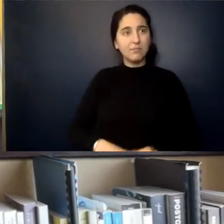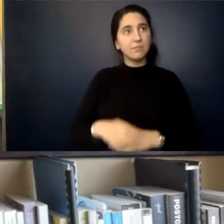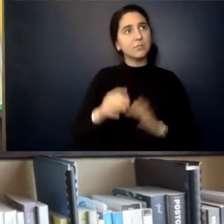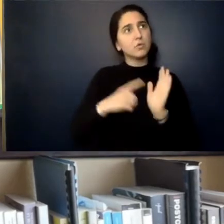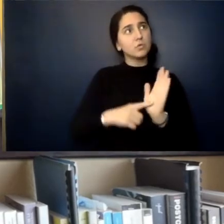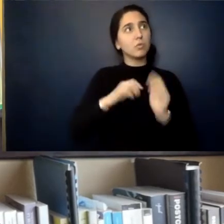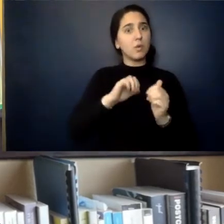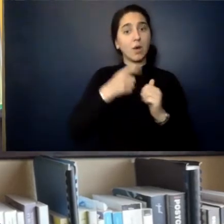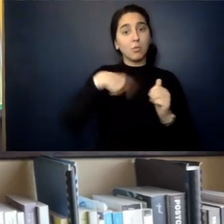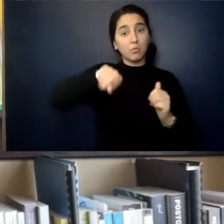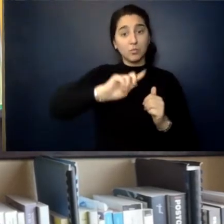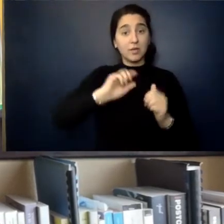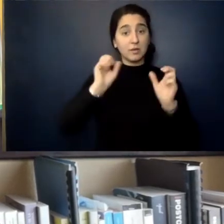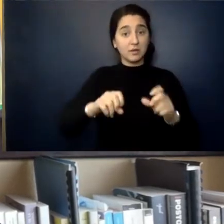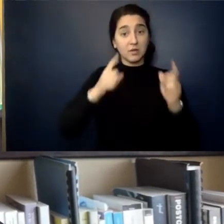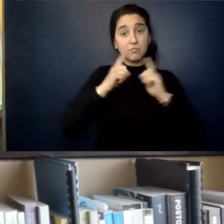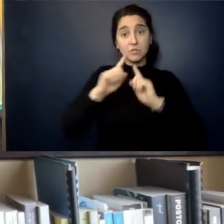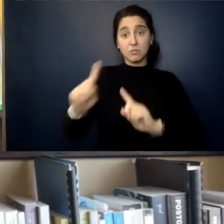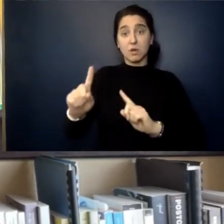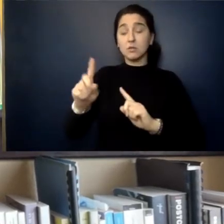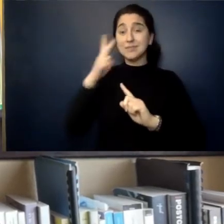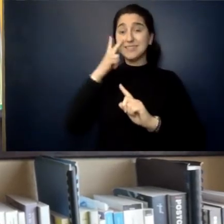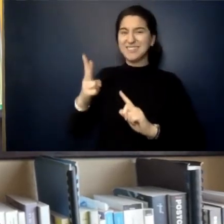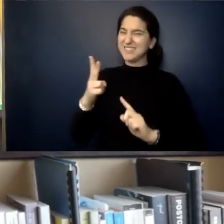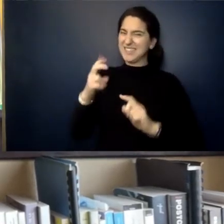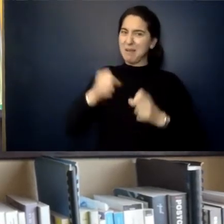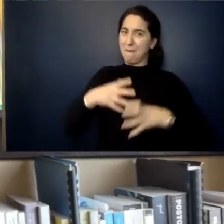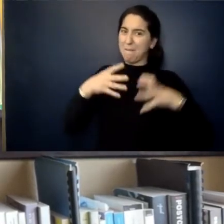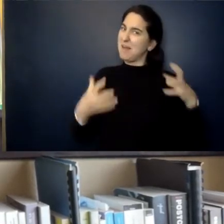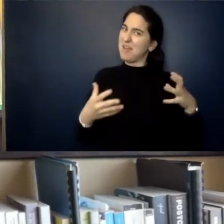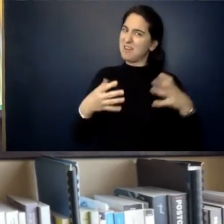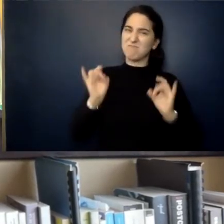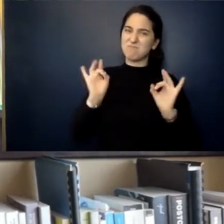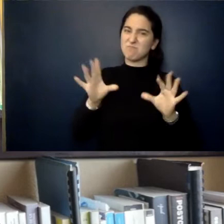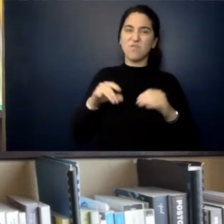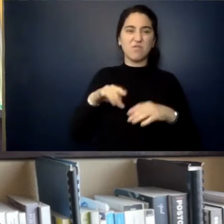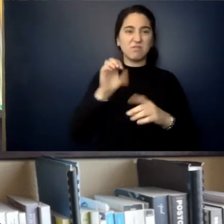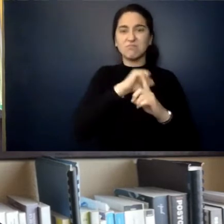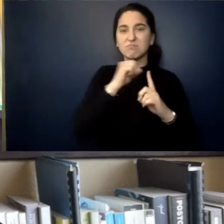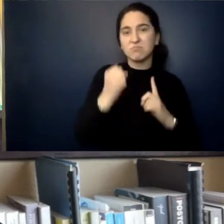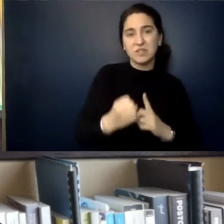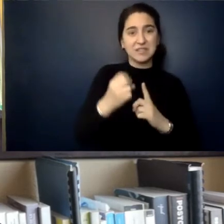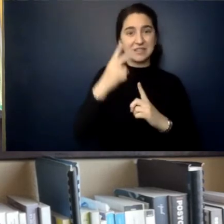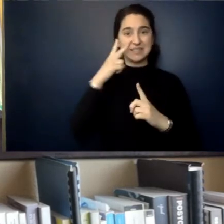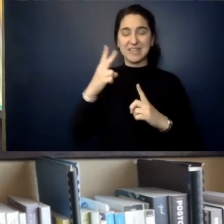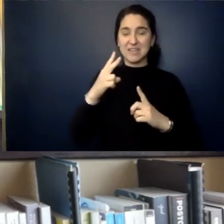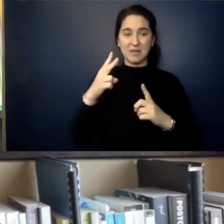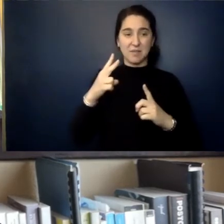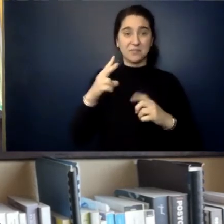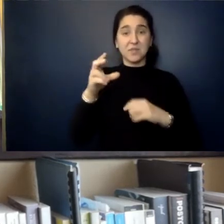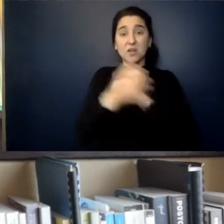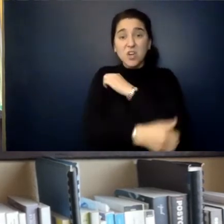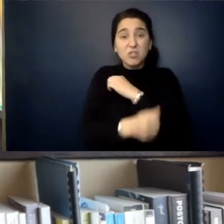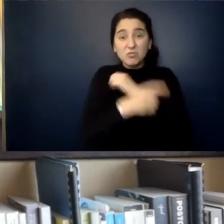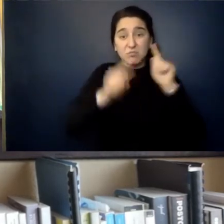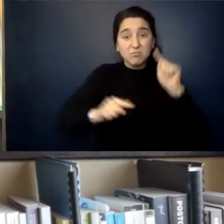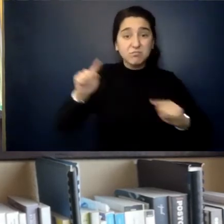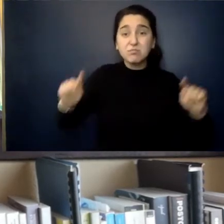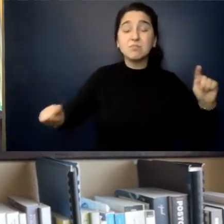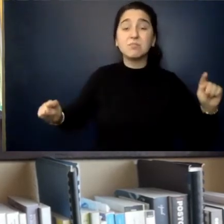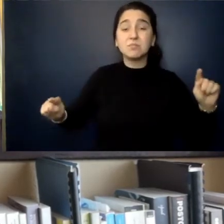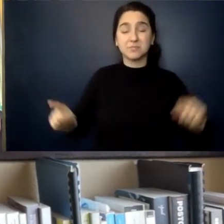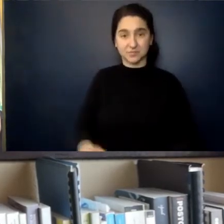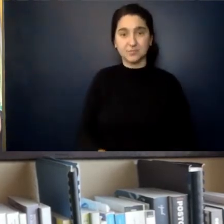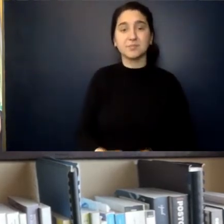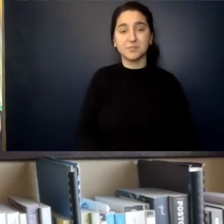my work with the scripture of the Naboth vineyard,